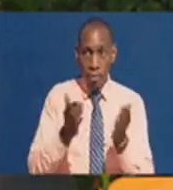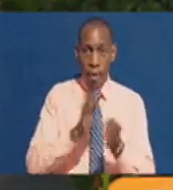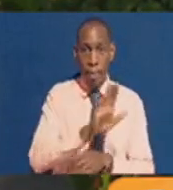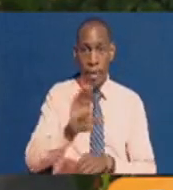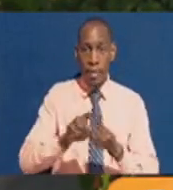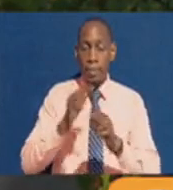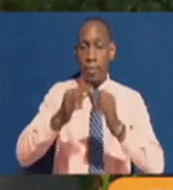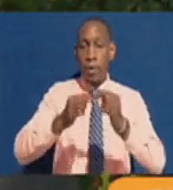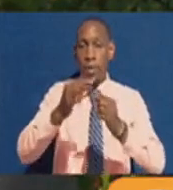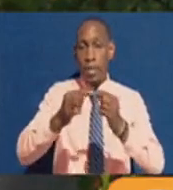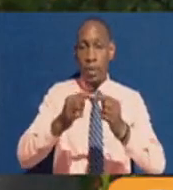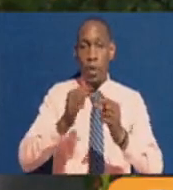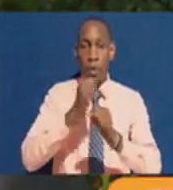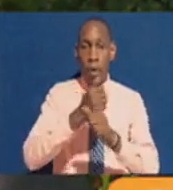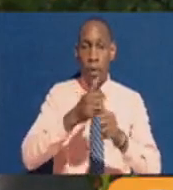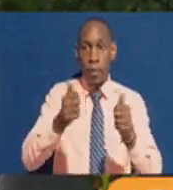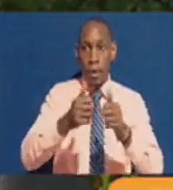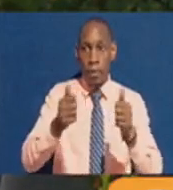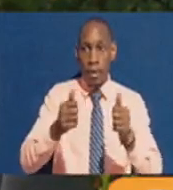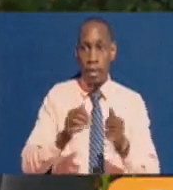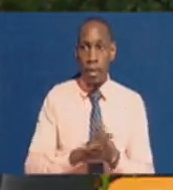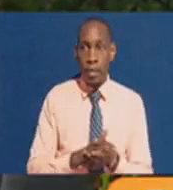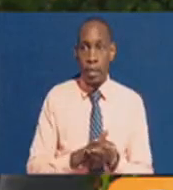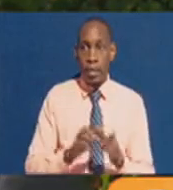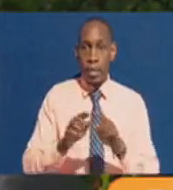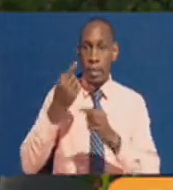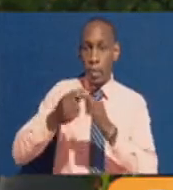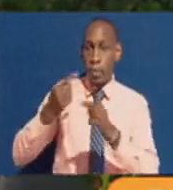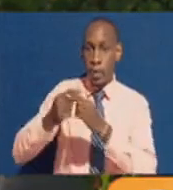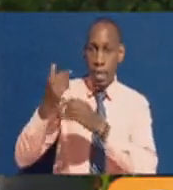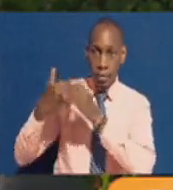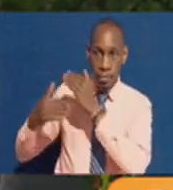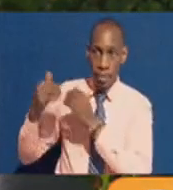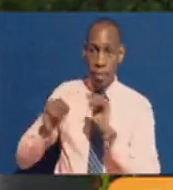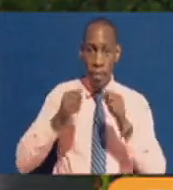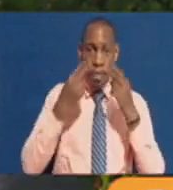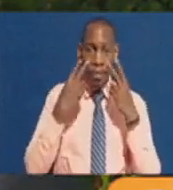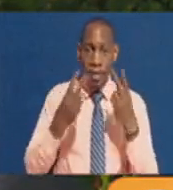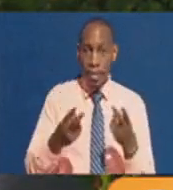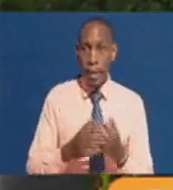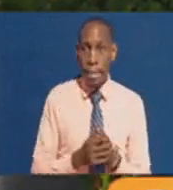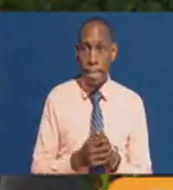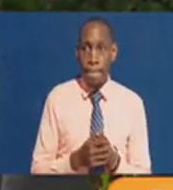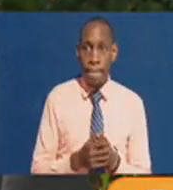to continue doing very well. And for the over the years, you can see that